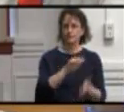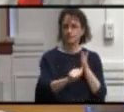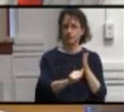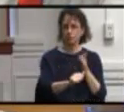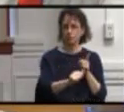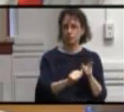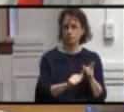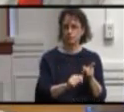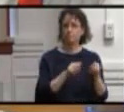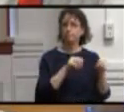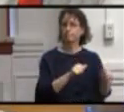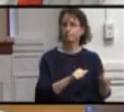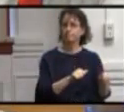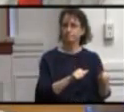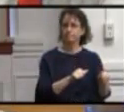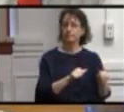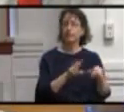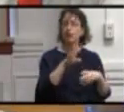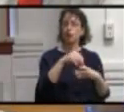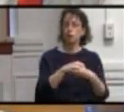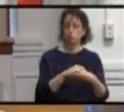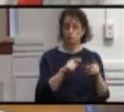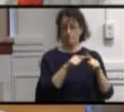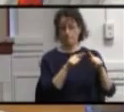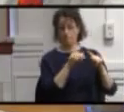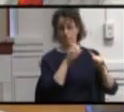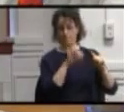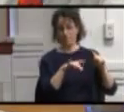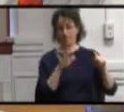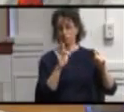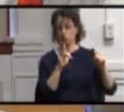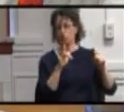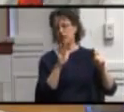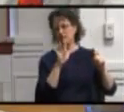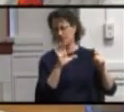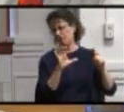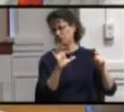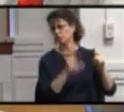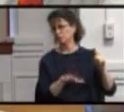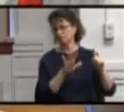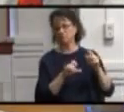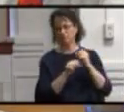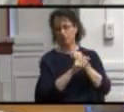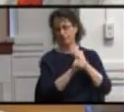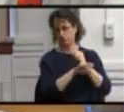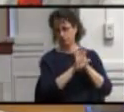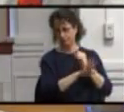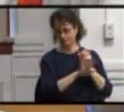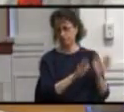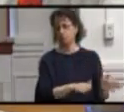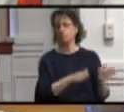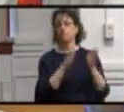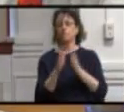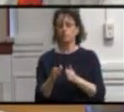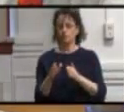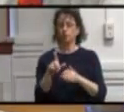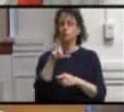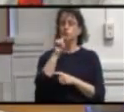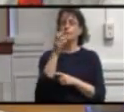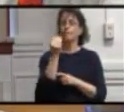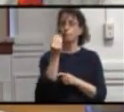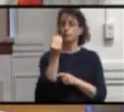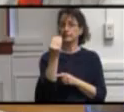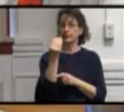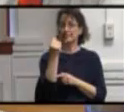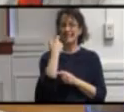$5,336, and that included $2,536 in advertising fees. The 2014